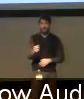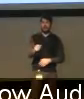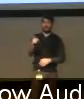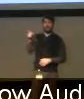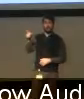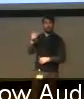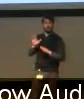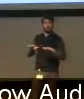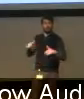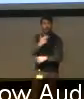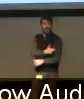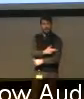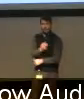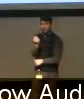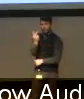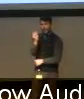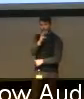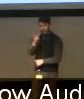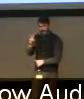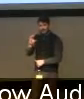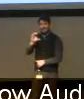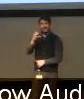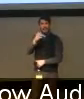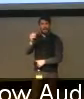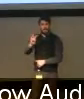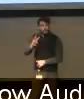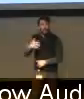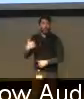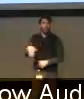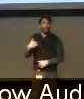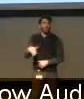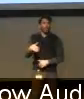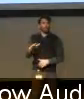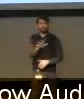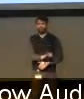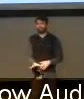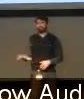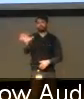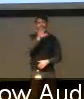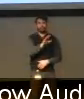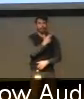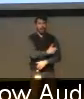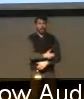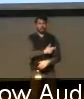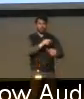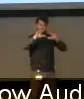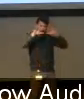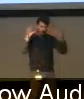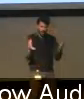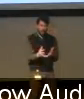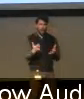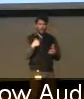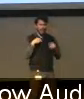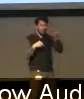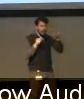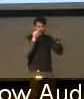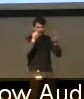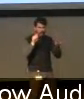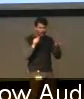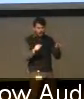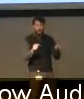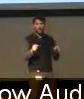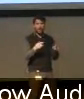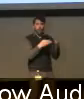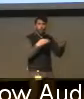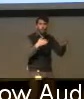CNW. So really efforts across both hospitals and across the organization to be able to bring that level of ICU capacity